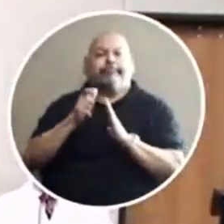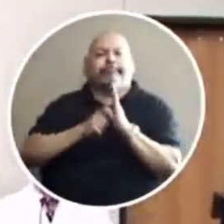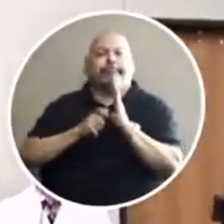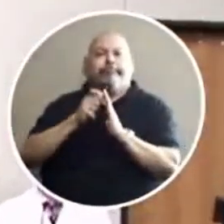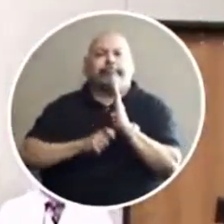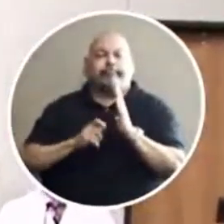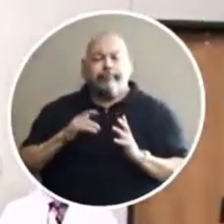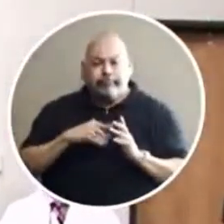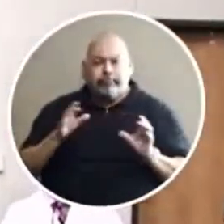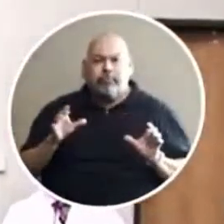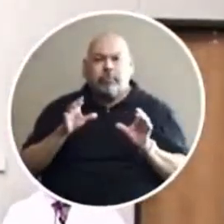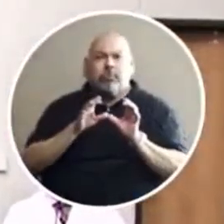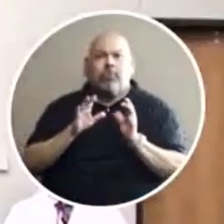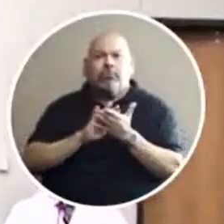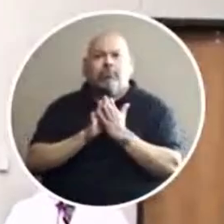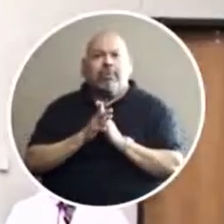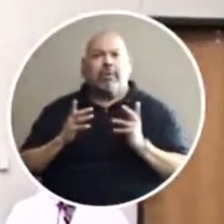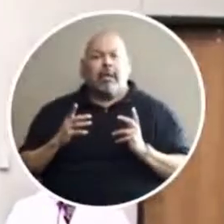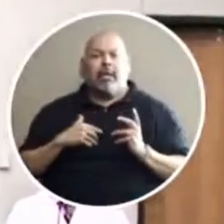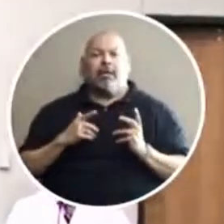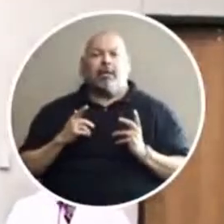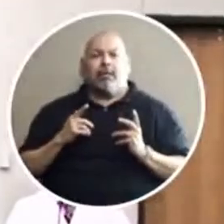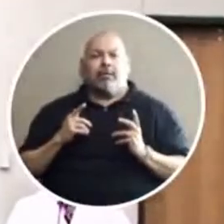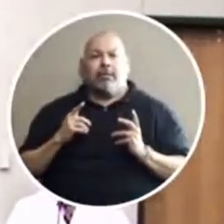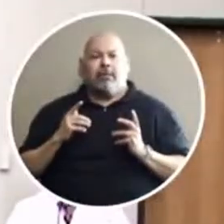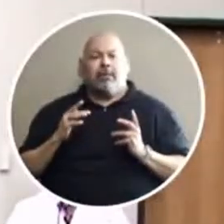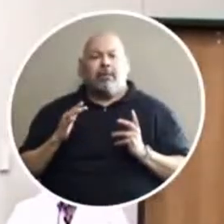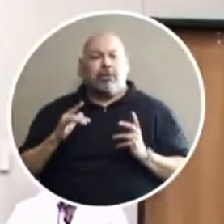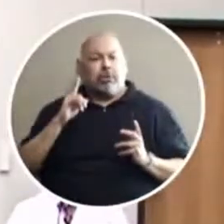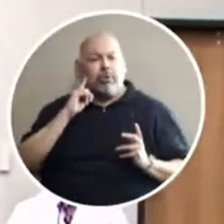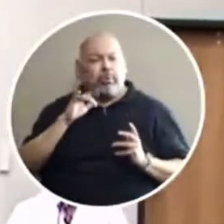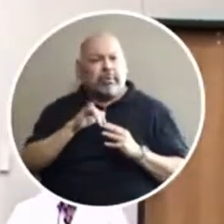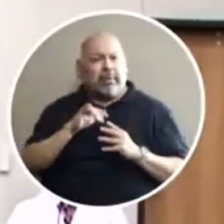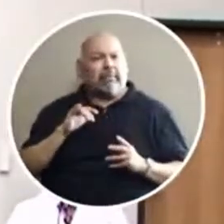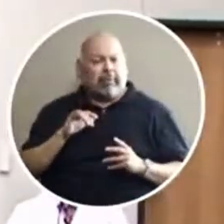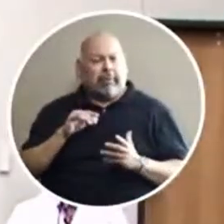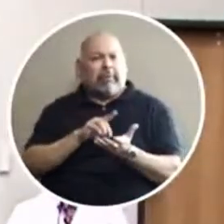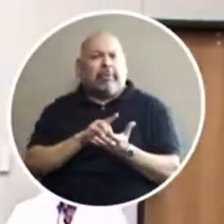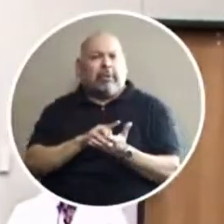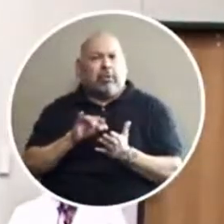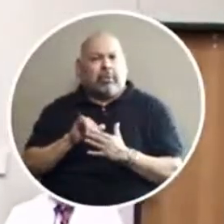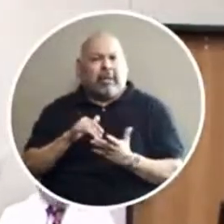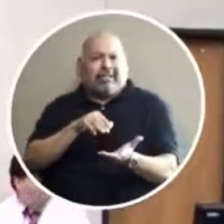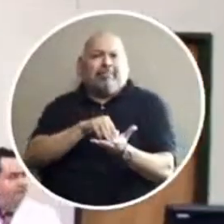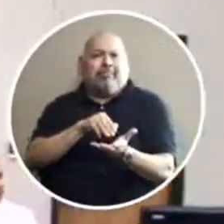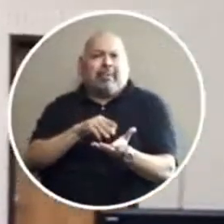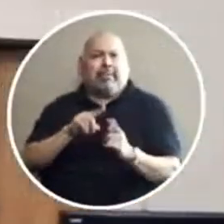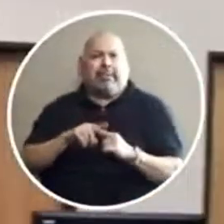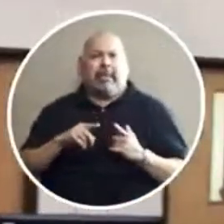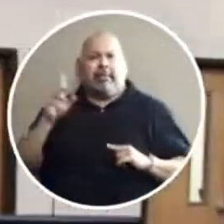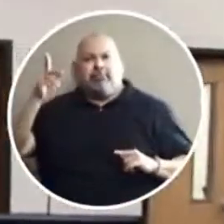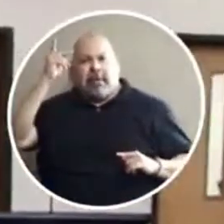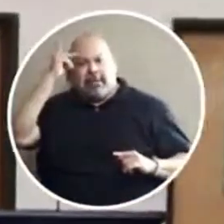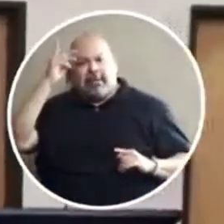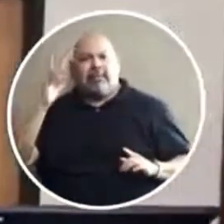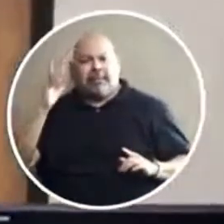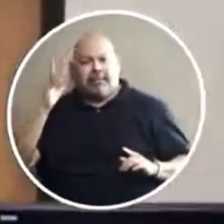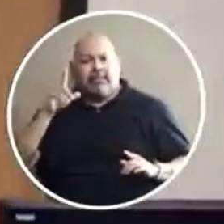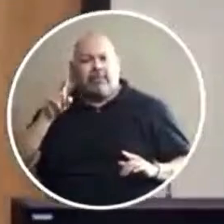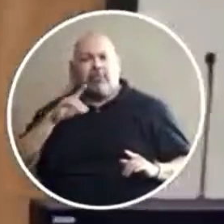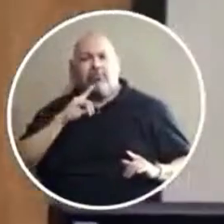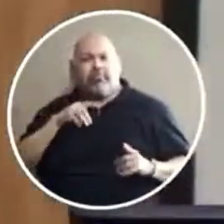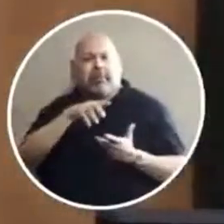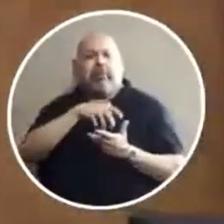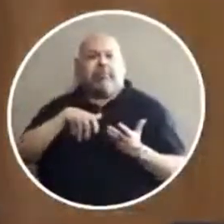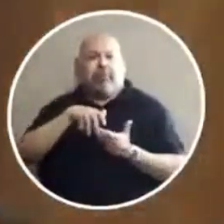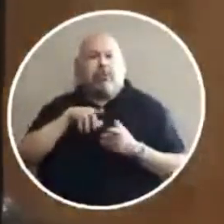a crisis and turned it into a tragedy. Do you think, Dr. O, that medicine and politics should